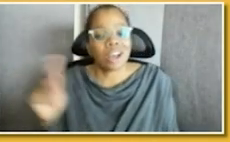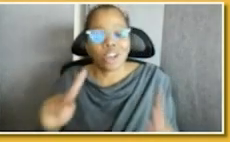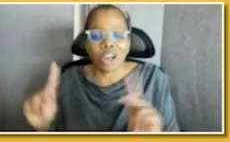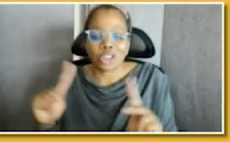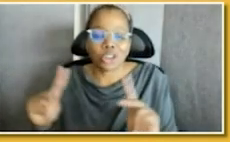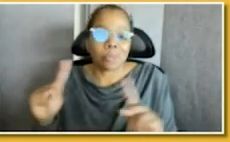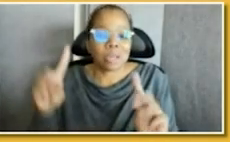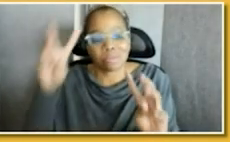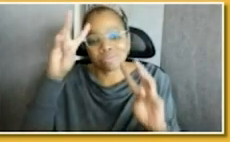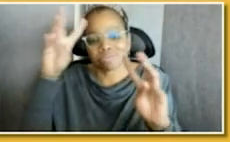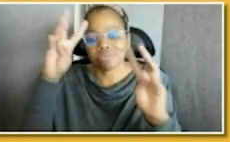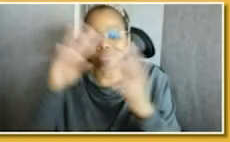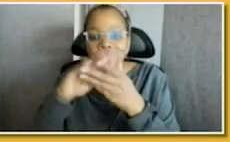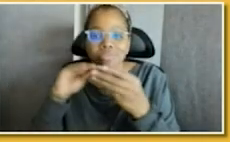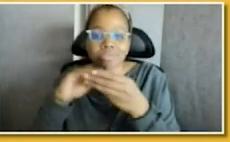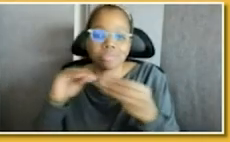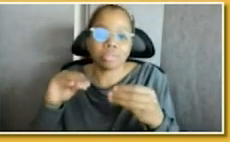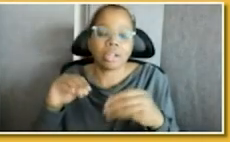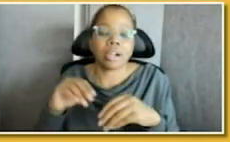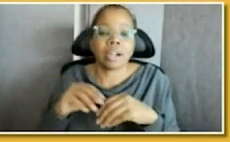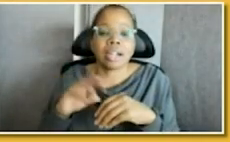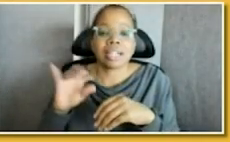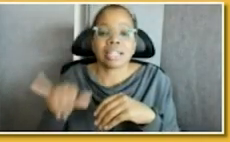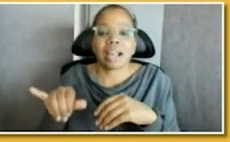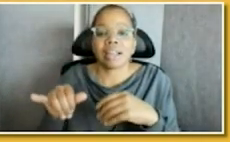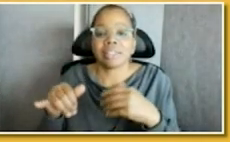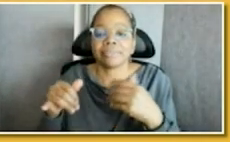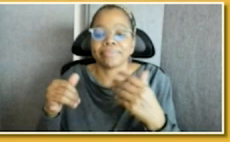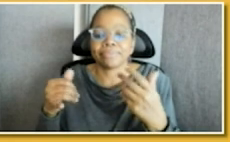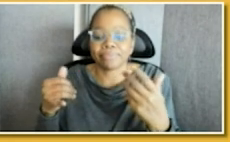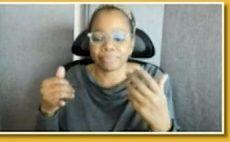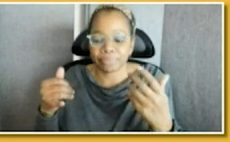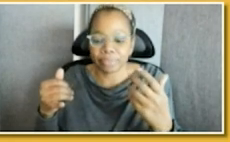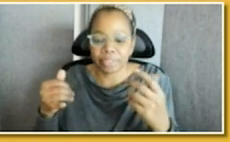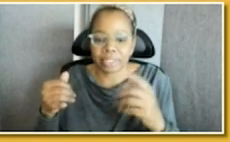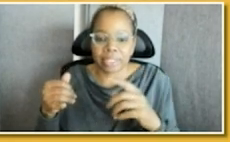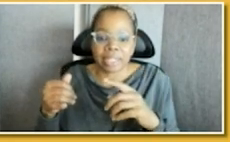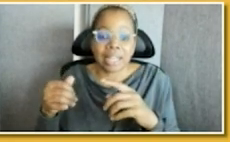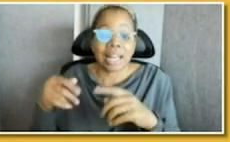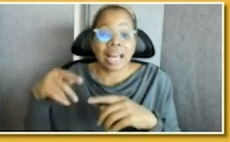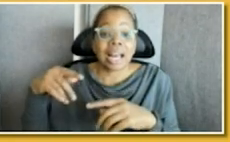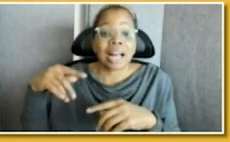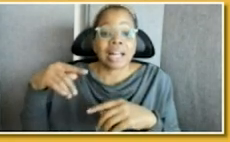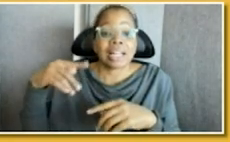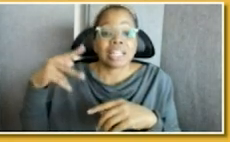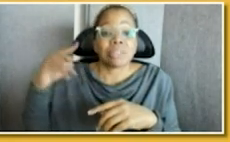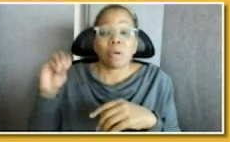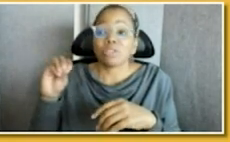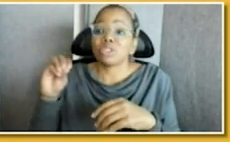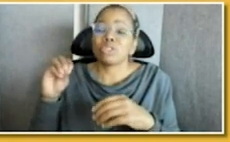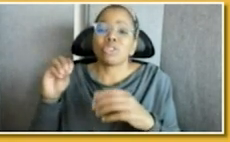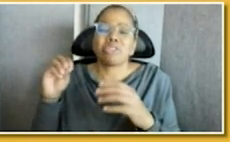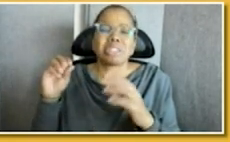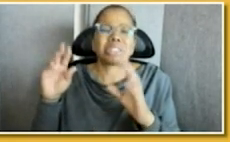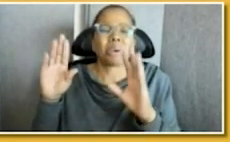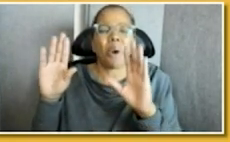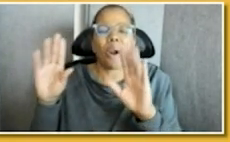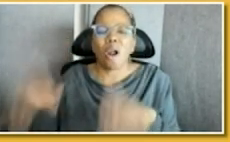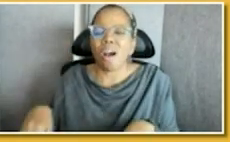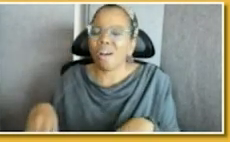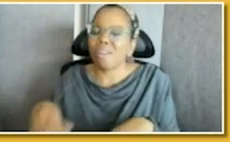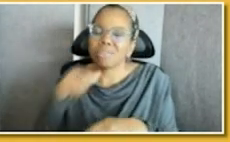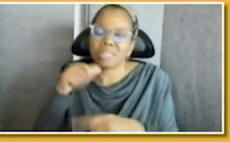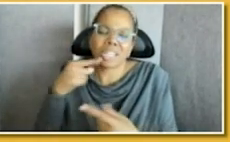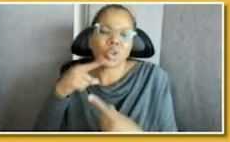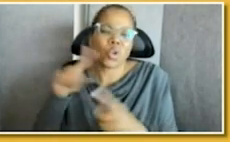it that, you know, was basically that the Postal Service is inefficient. Let's privatize it. Look how great FedEx is doing. Look how great